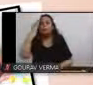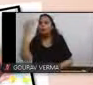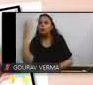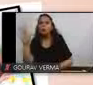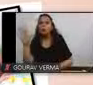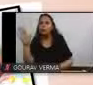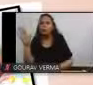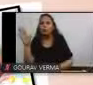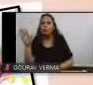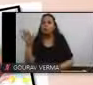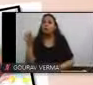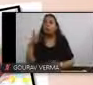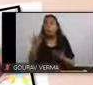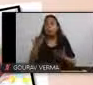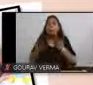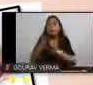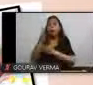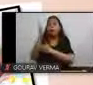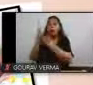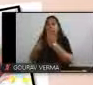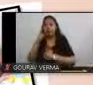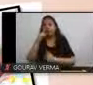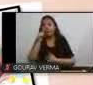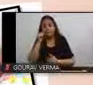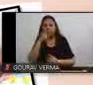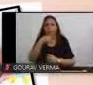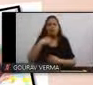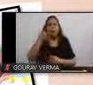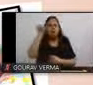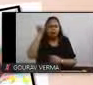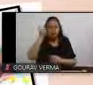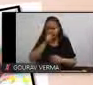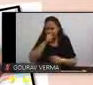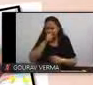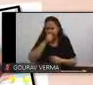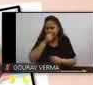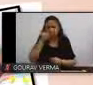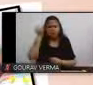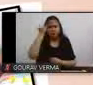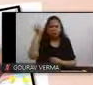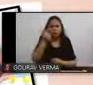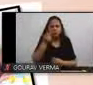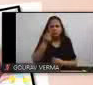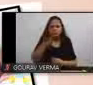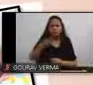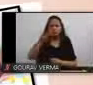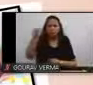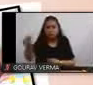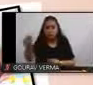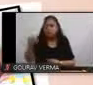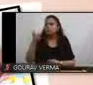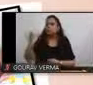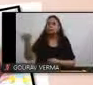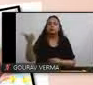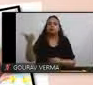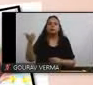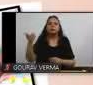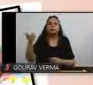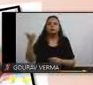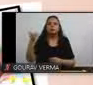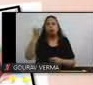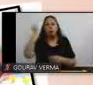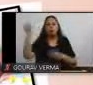so innovative, they can come up with hundreds of things. But you have to start. We, the professionals, have to